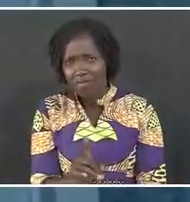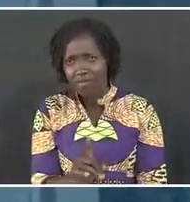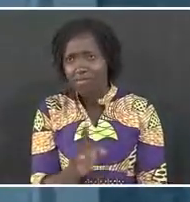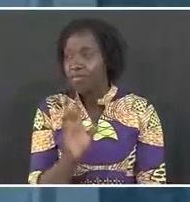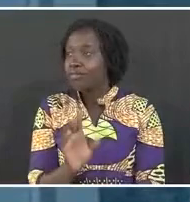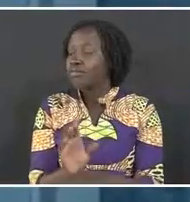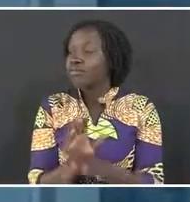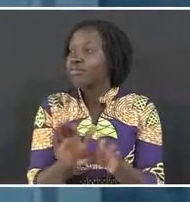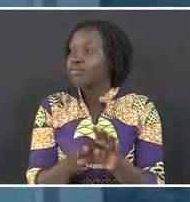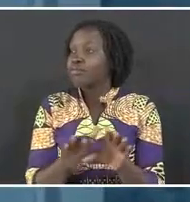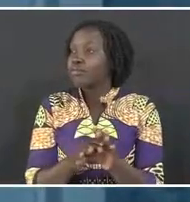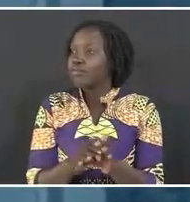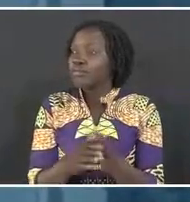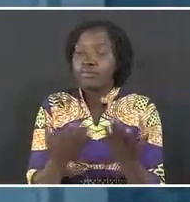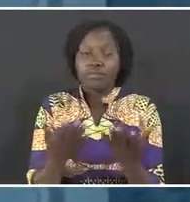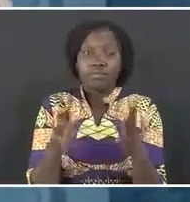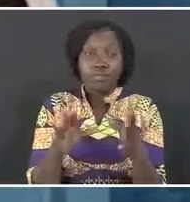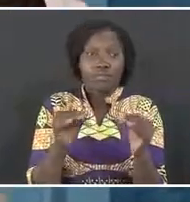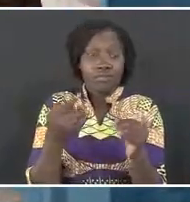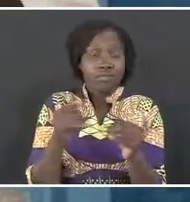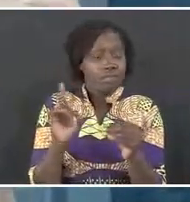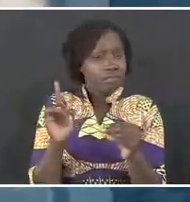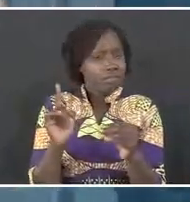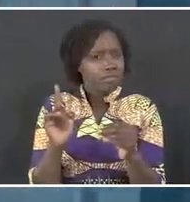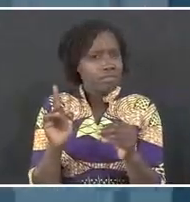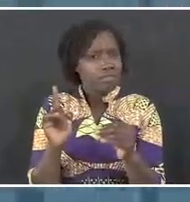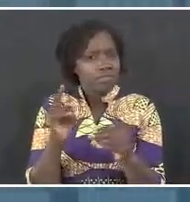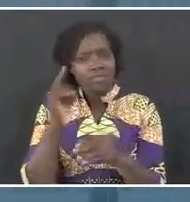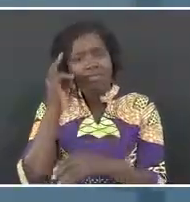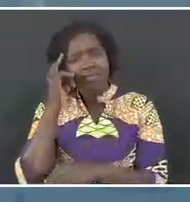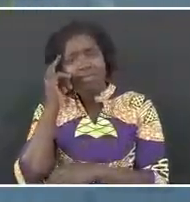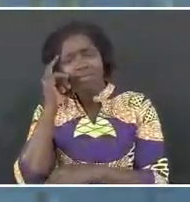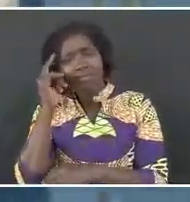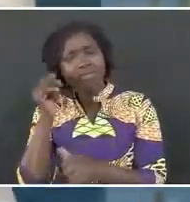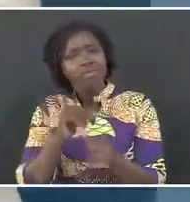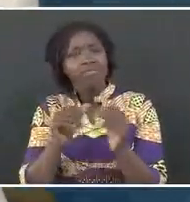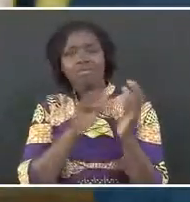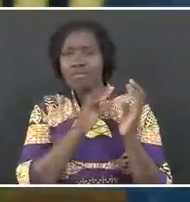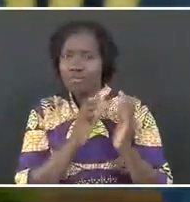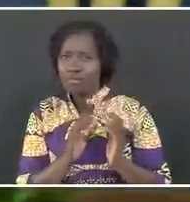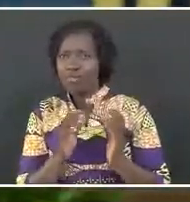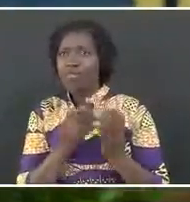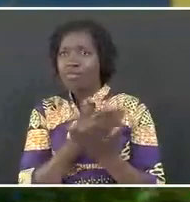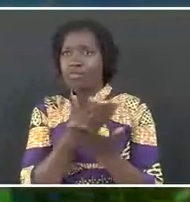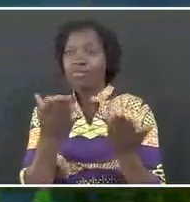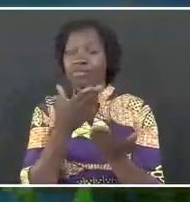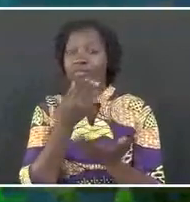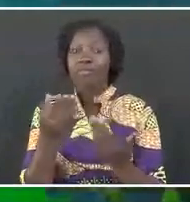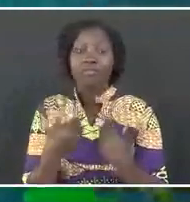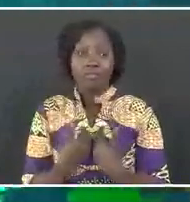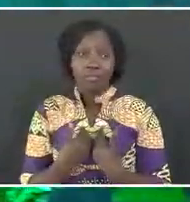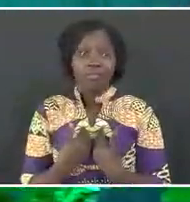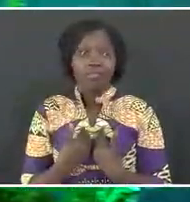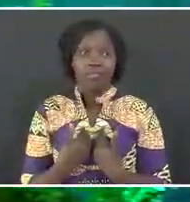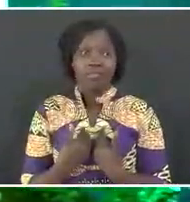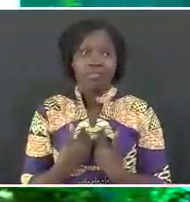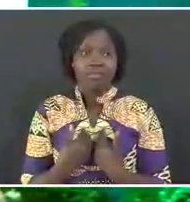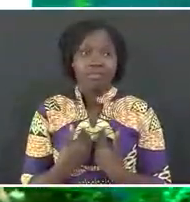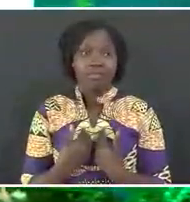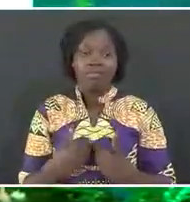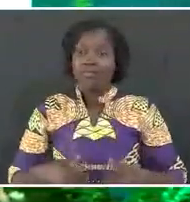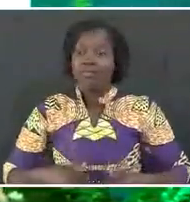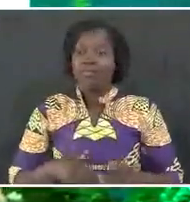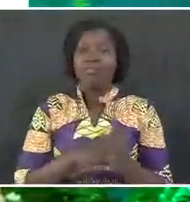Church members, have we taken time to think about the burden that is on these men? The youth